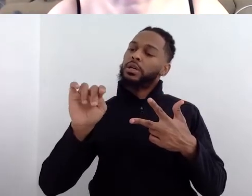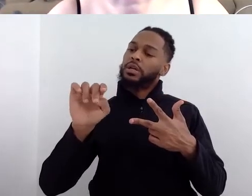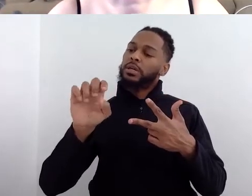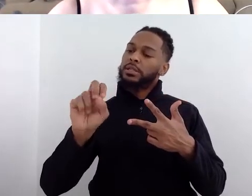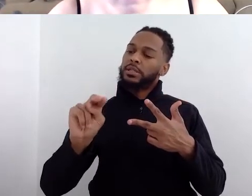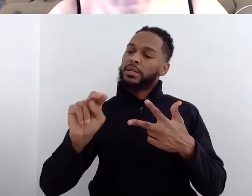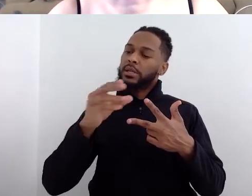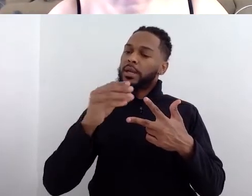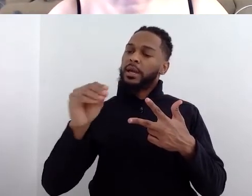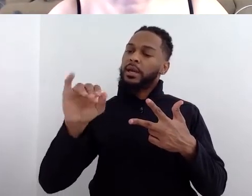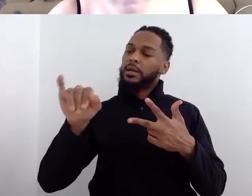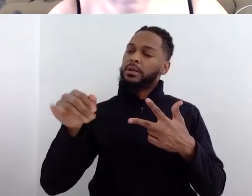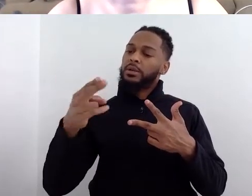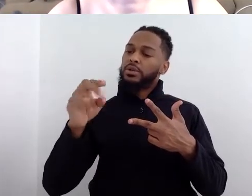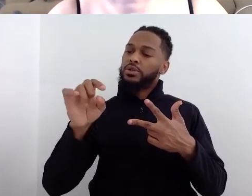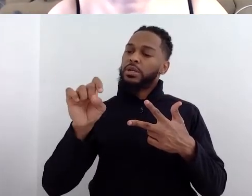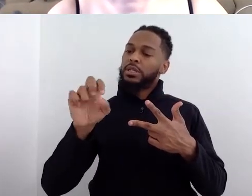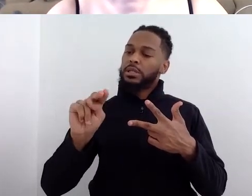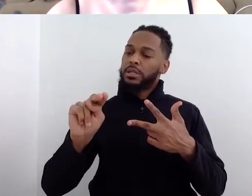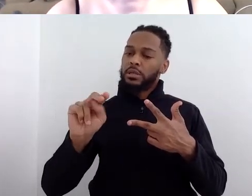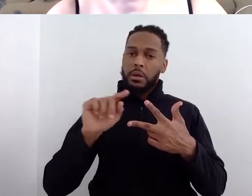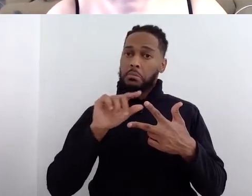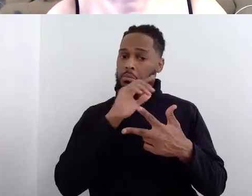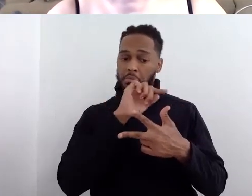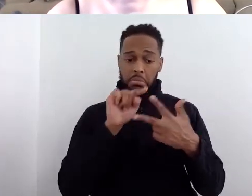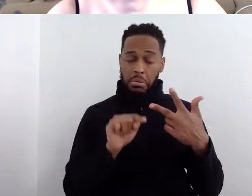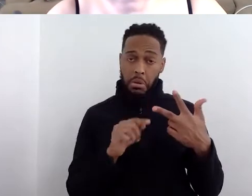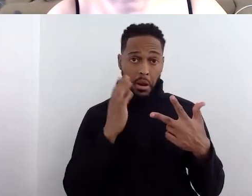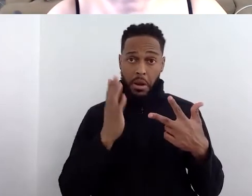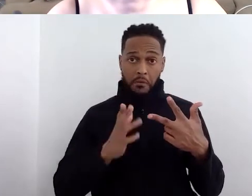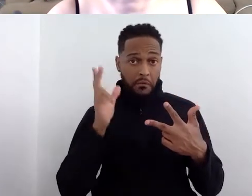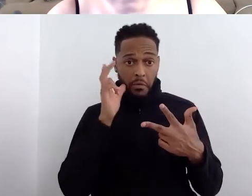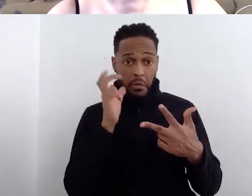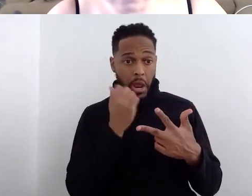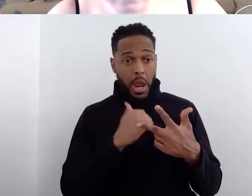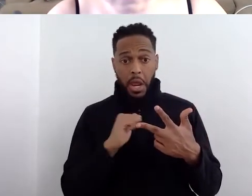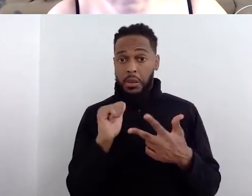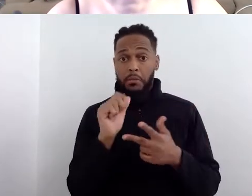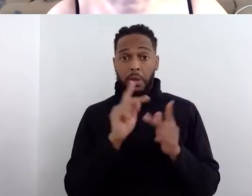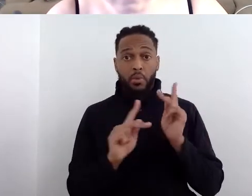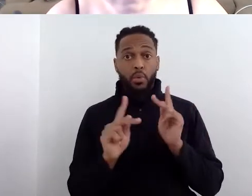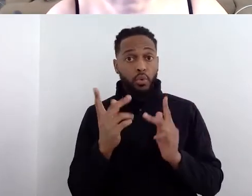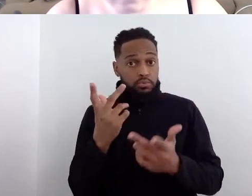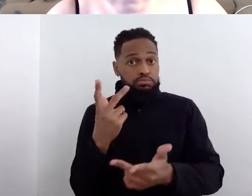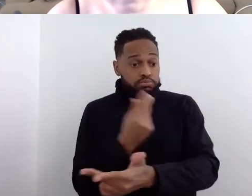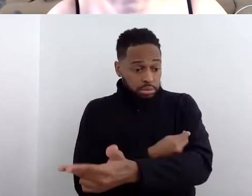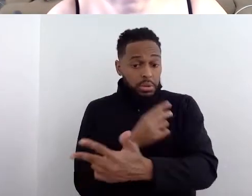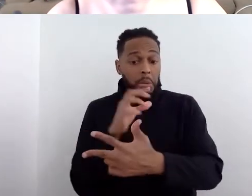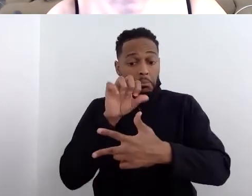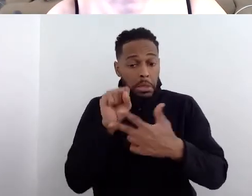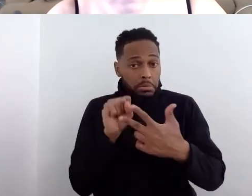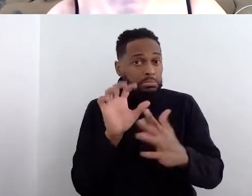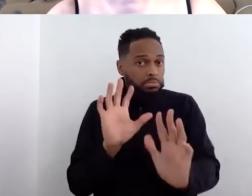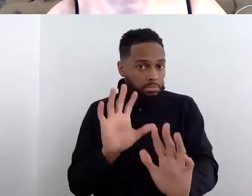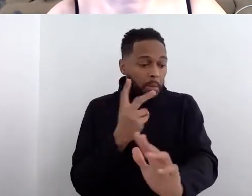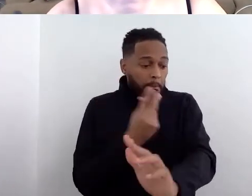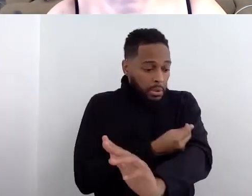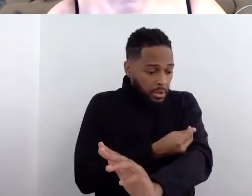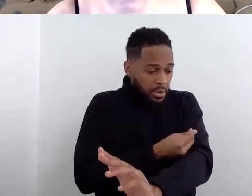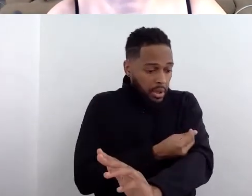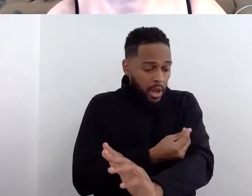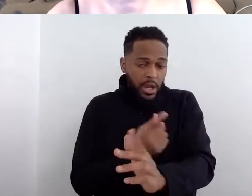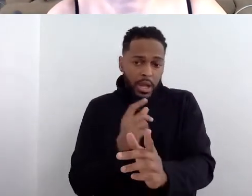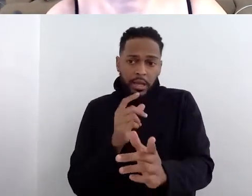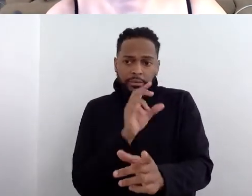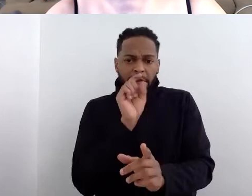So I feel like I got a little off track there. But yeah, I mean, I've also had patients, not so much recently, but especially at first, tell their